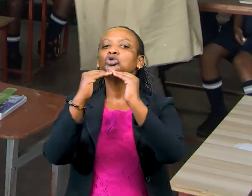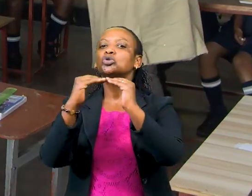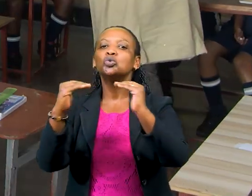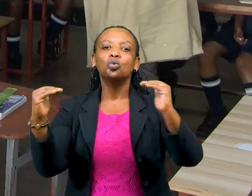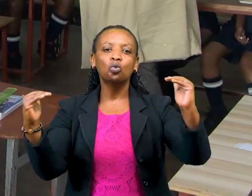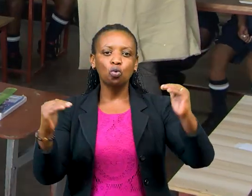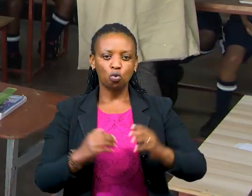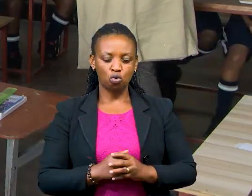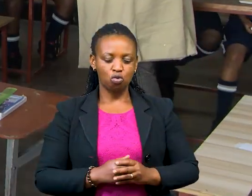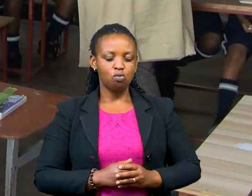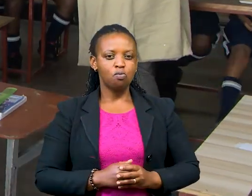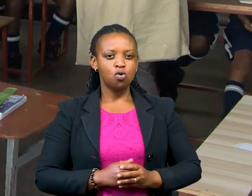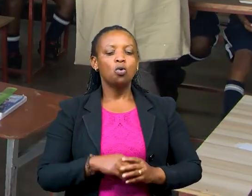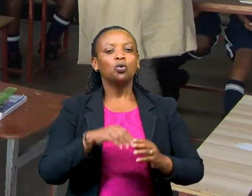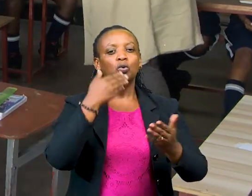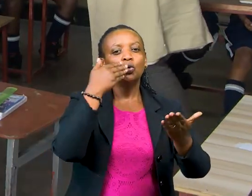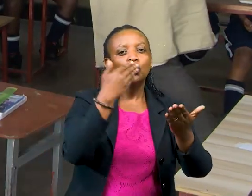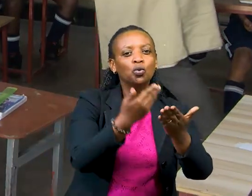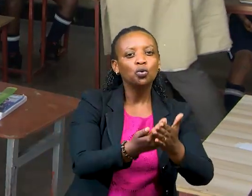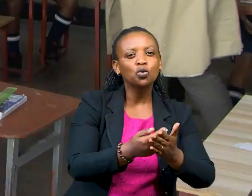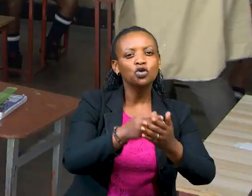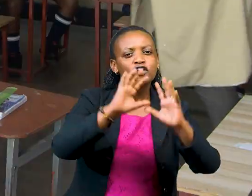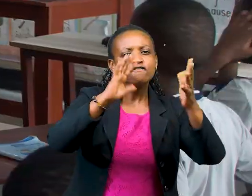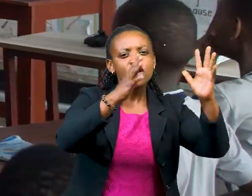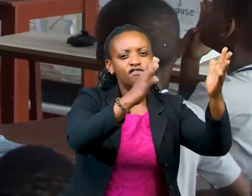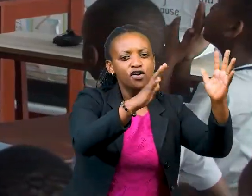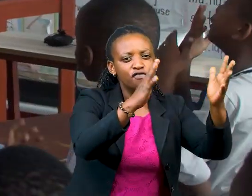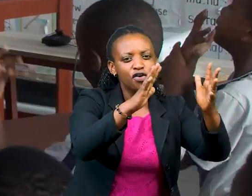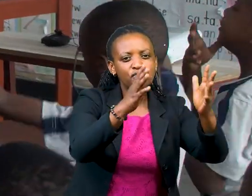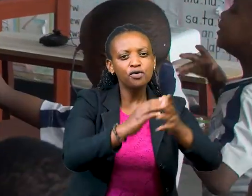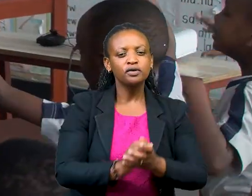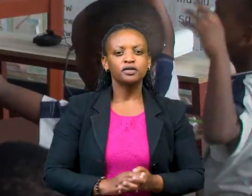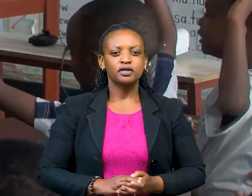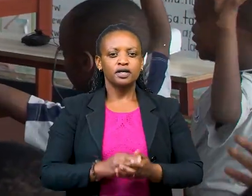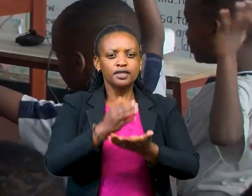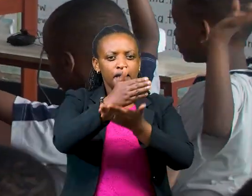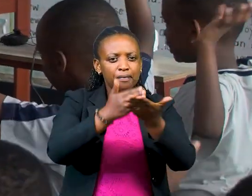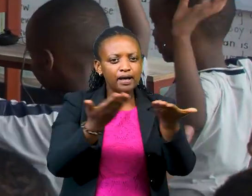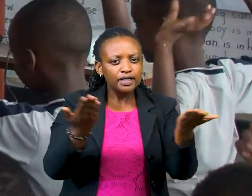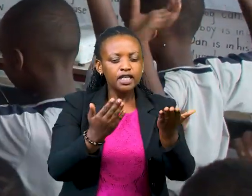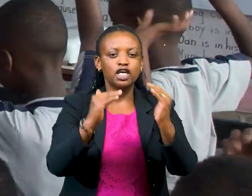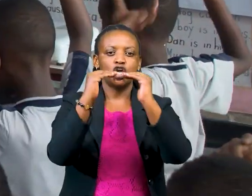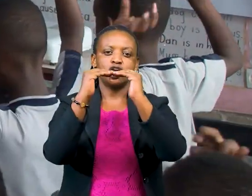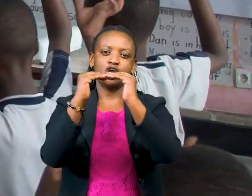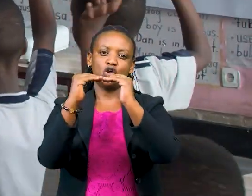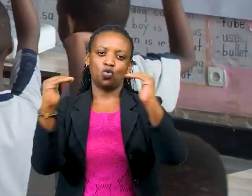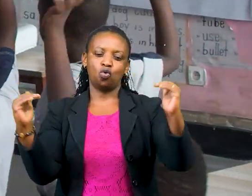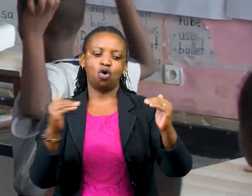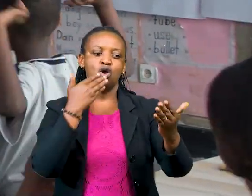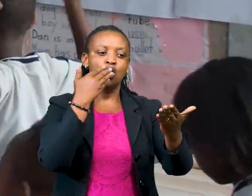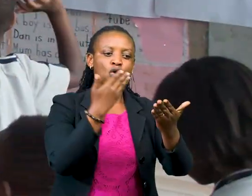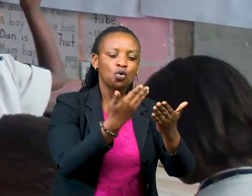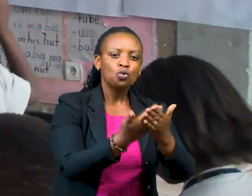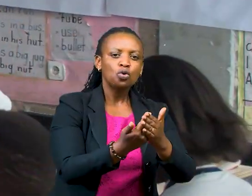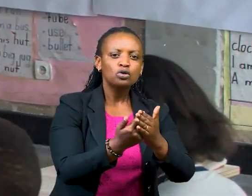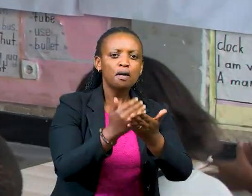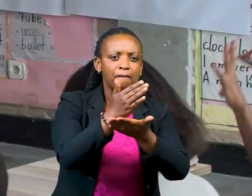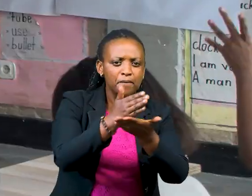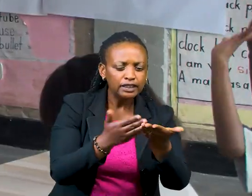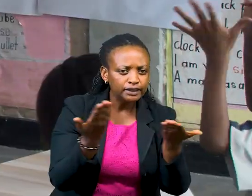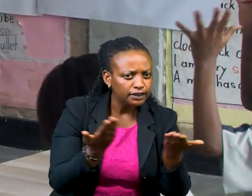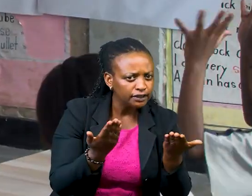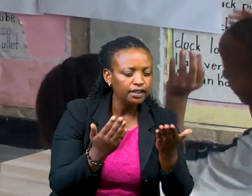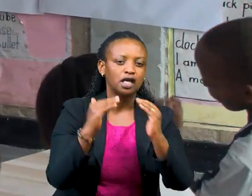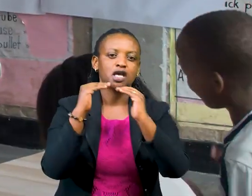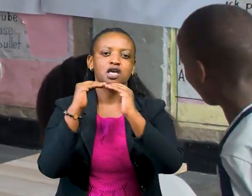They were equal. Very good. Flowers to you. The parts were equal. Very good. The parts